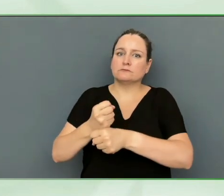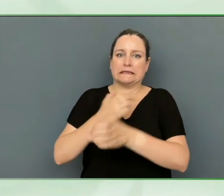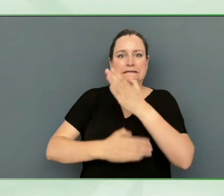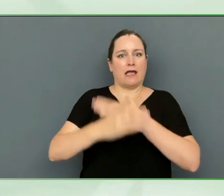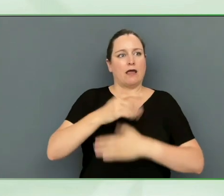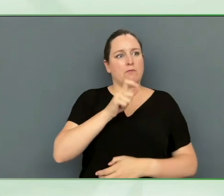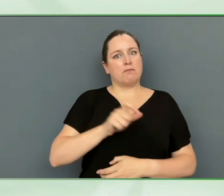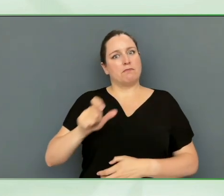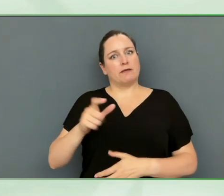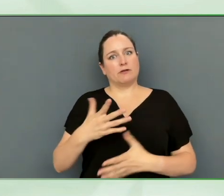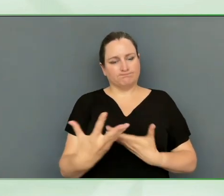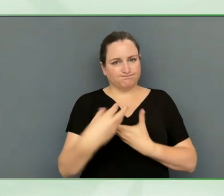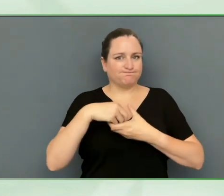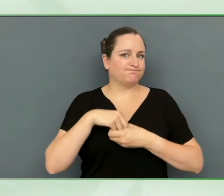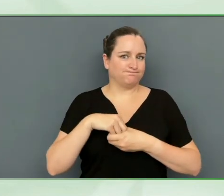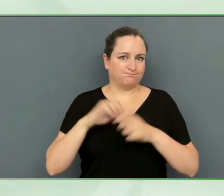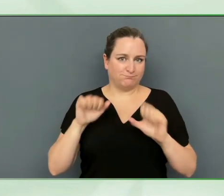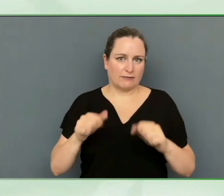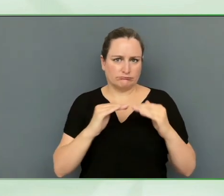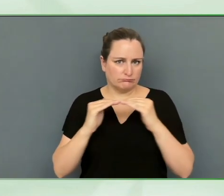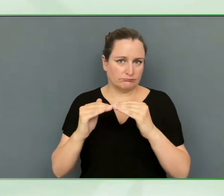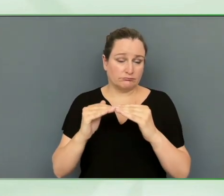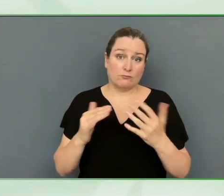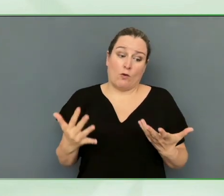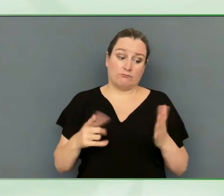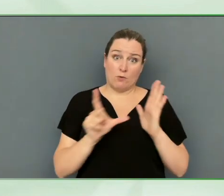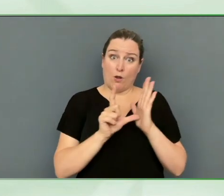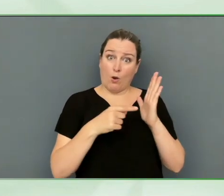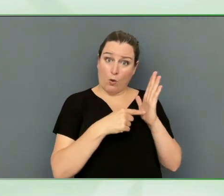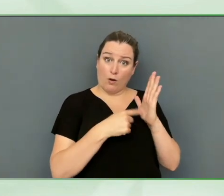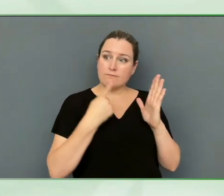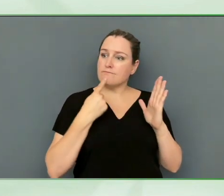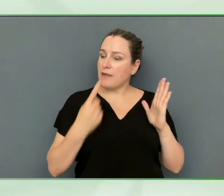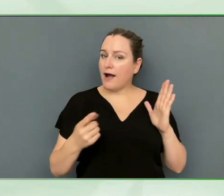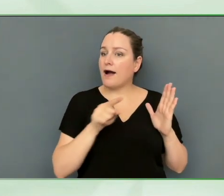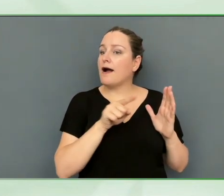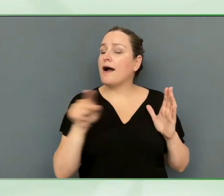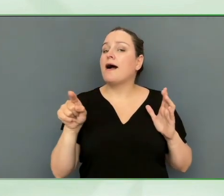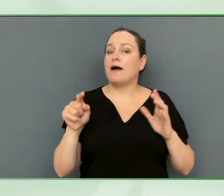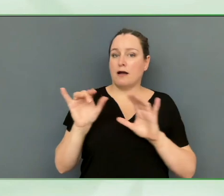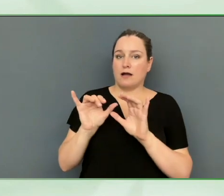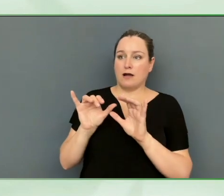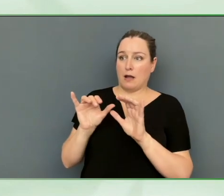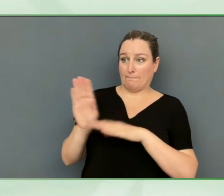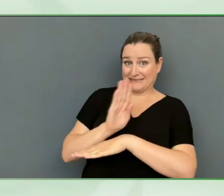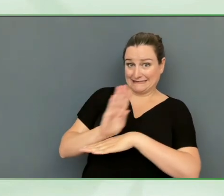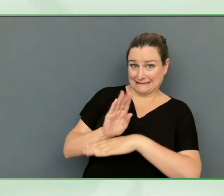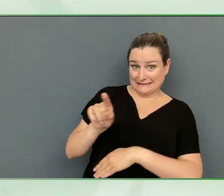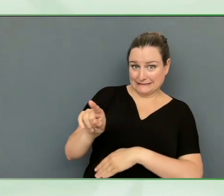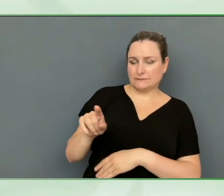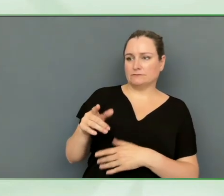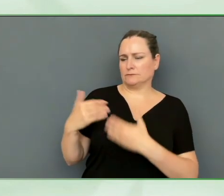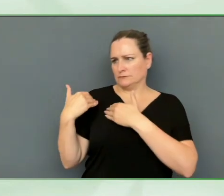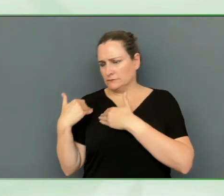the law says everyone needs to work on employment for people with disabilities if the federal government does not do their own part. So since